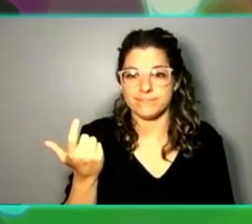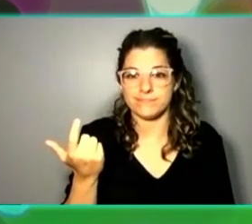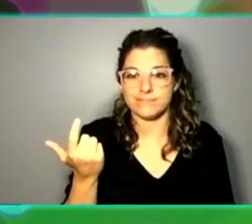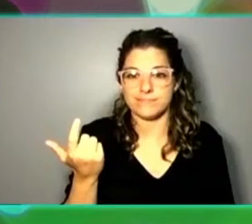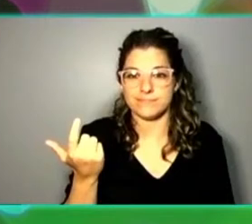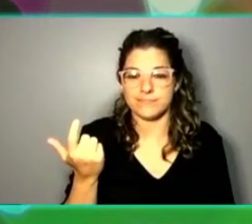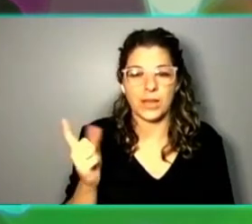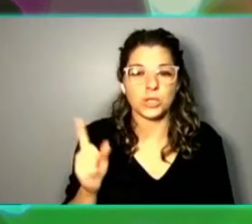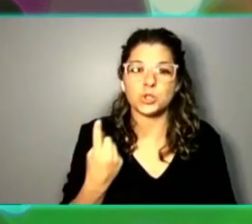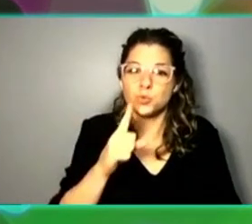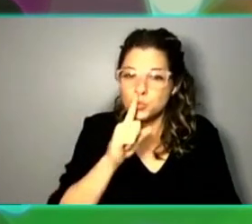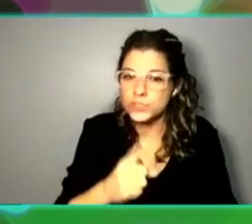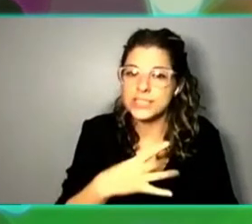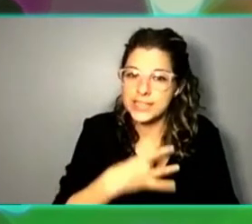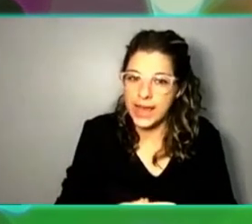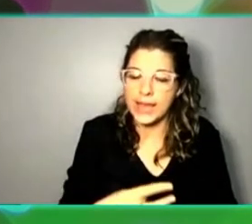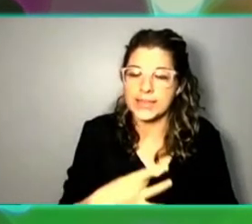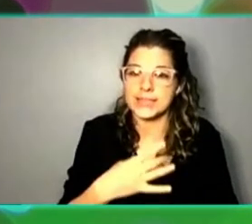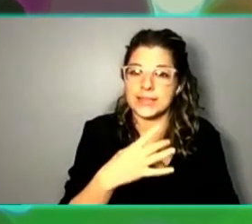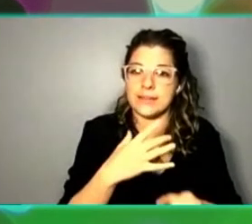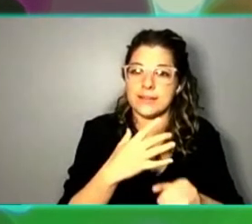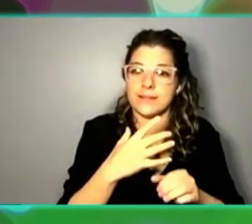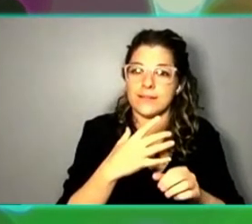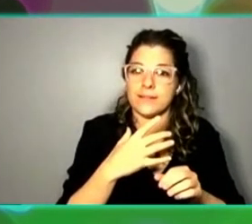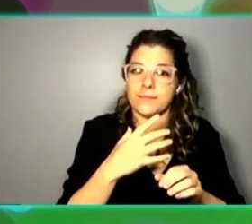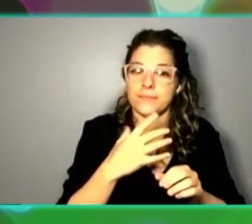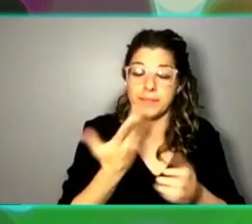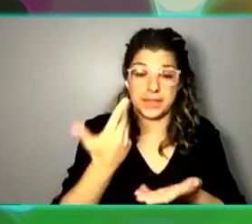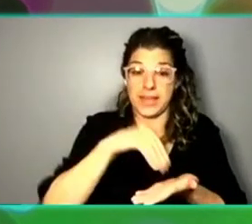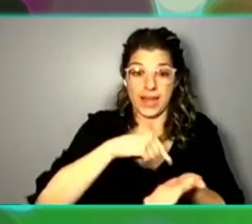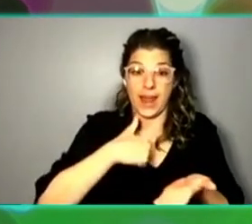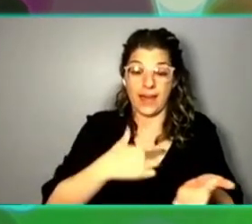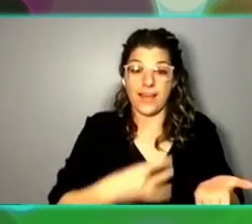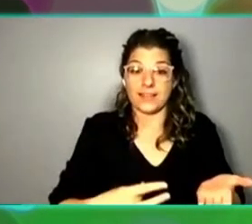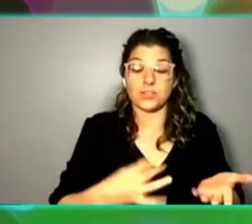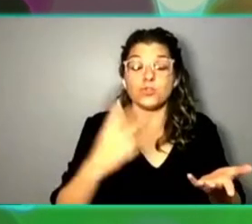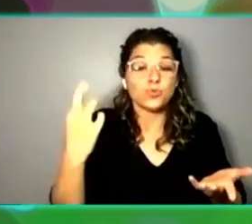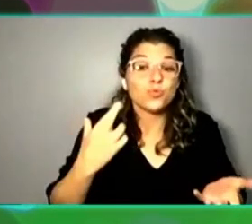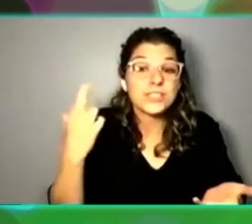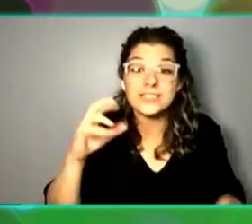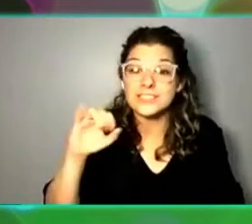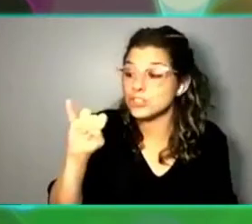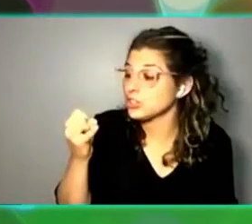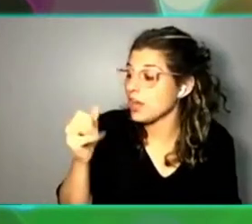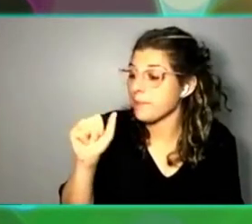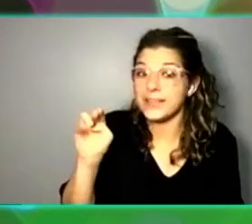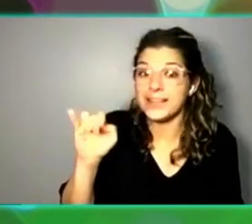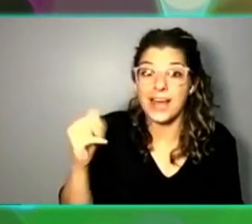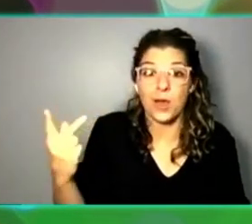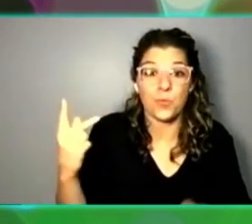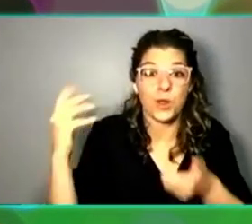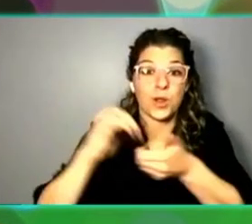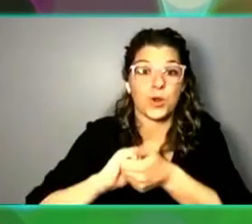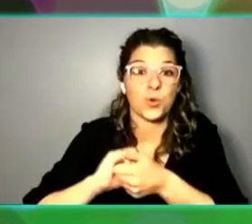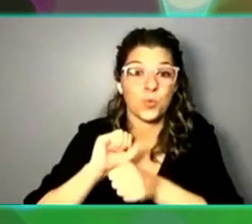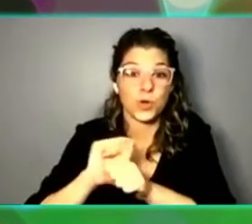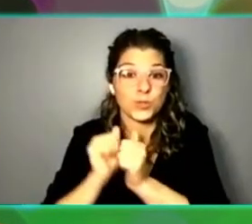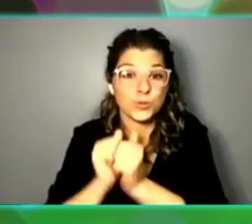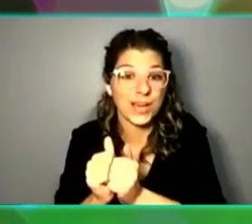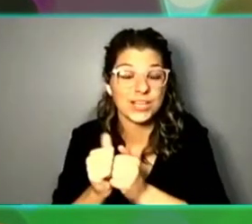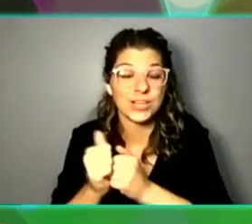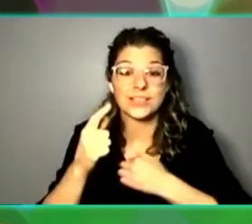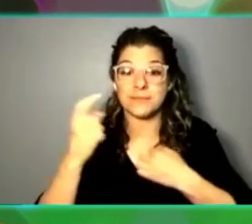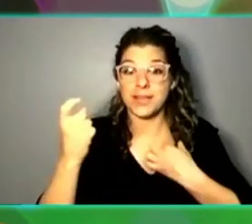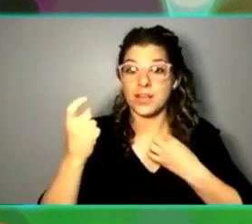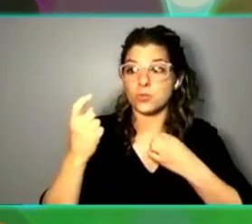just really like making, again, I like, there's a reason Jamila and I are always working together, and it's because all we